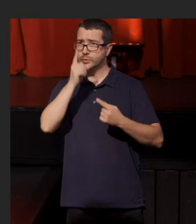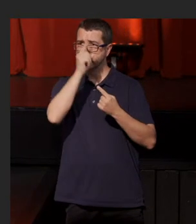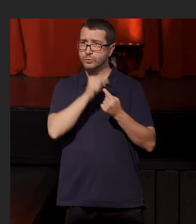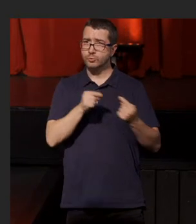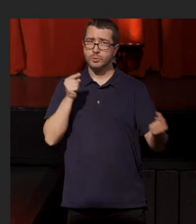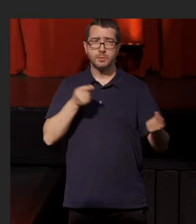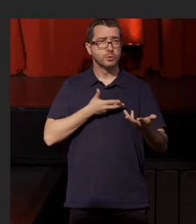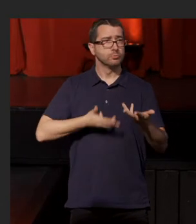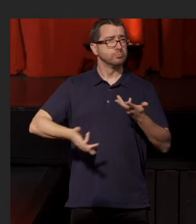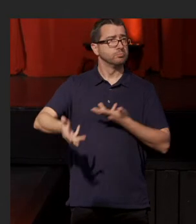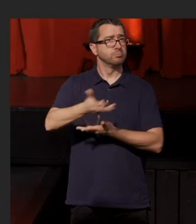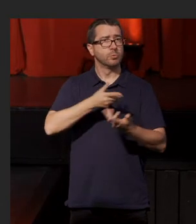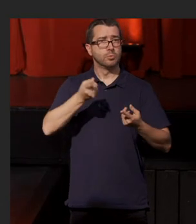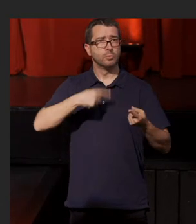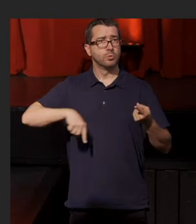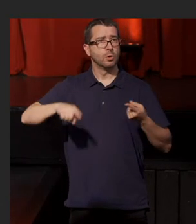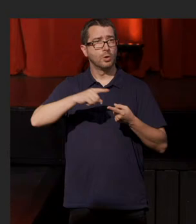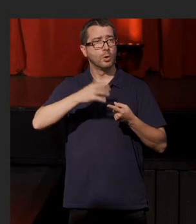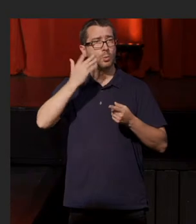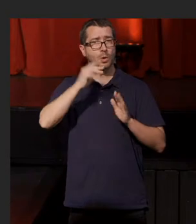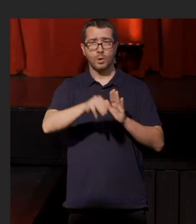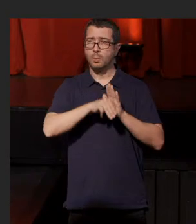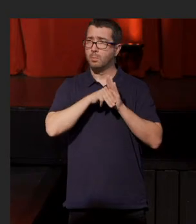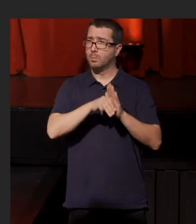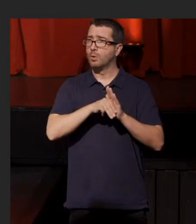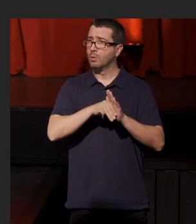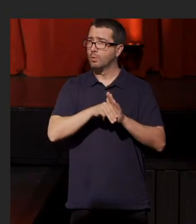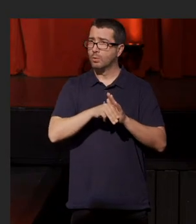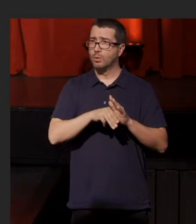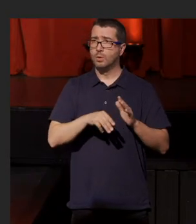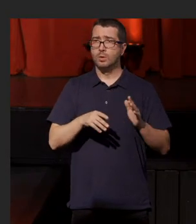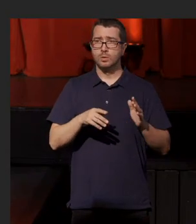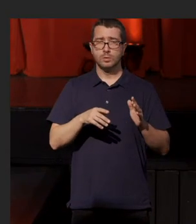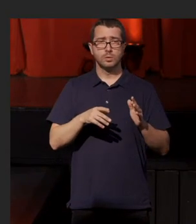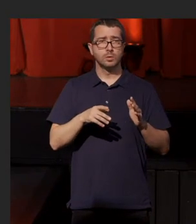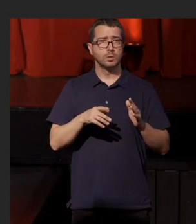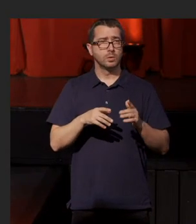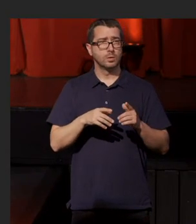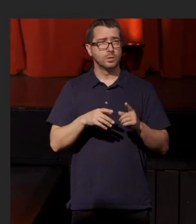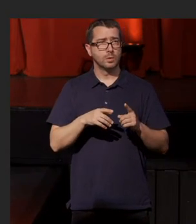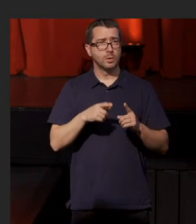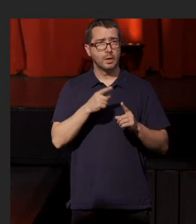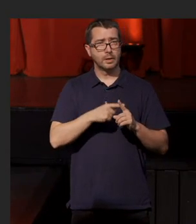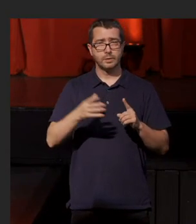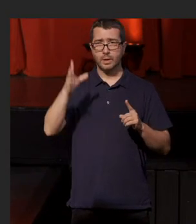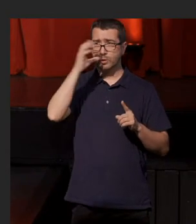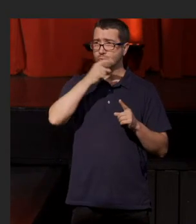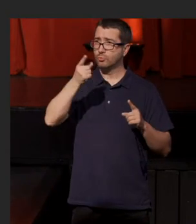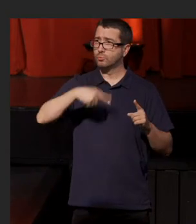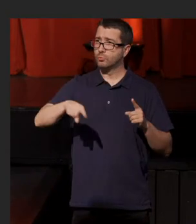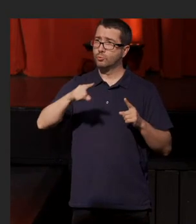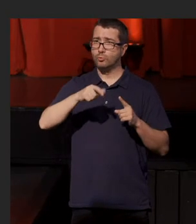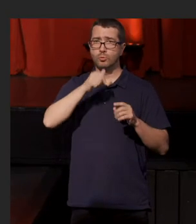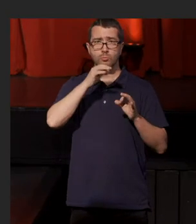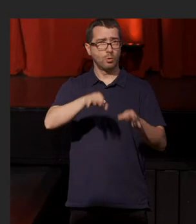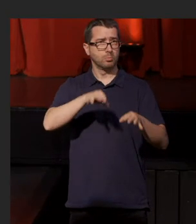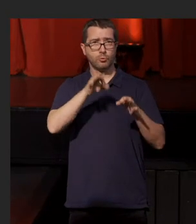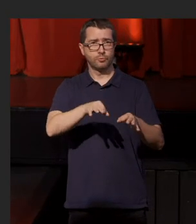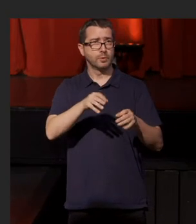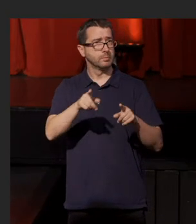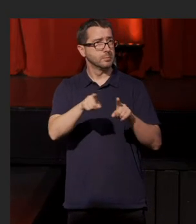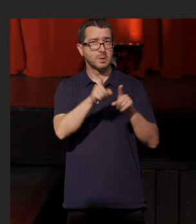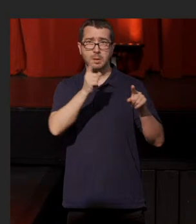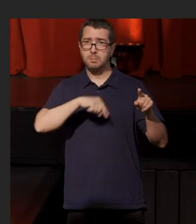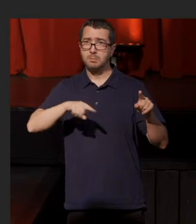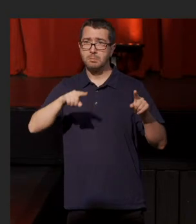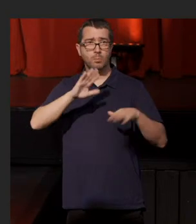you, because our model of how this is done is one that assumes that we are fallible, as is everyone else. And this is an enterprise in which we're